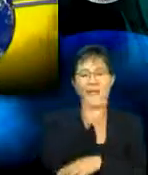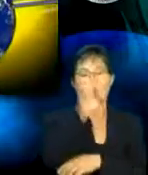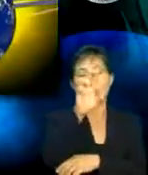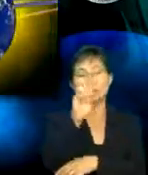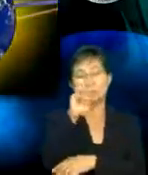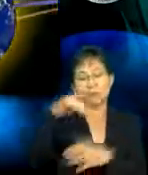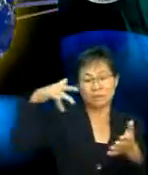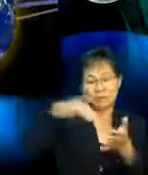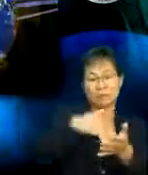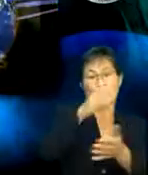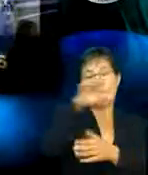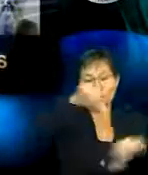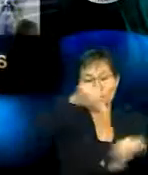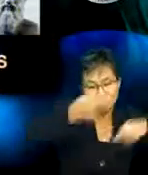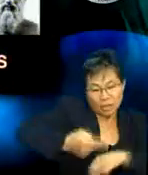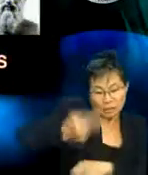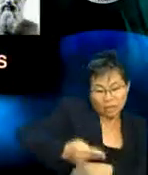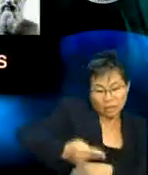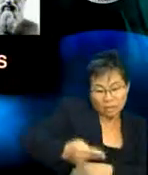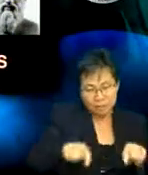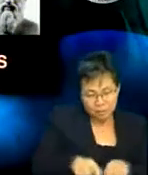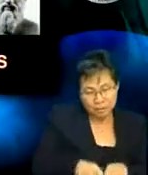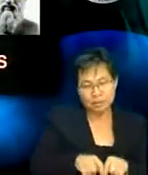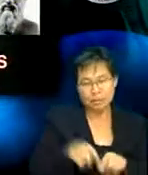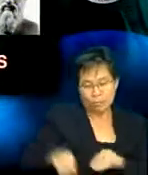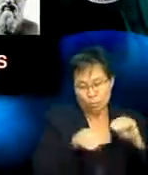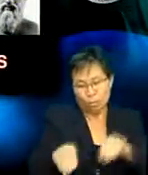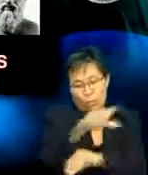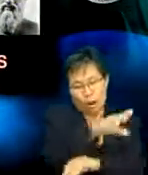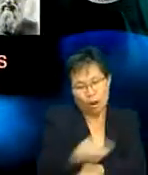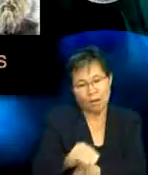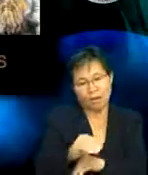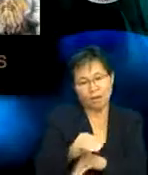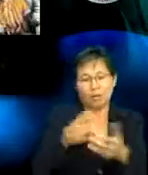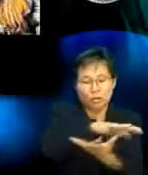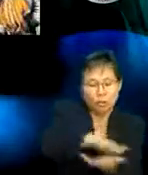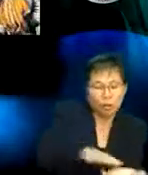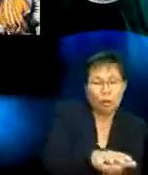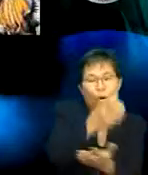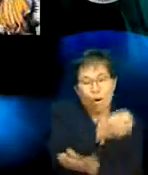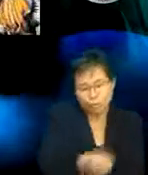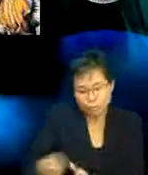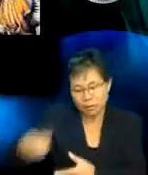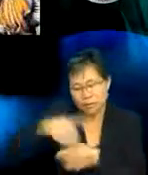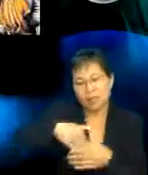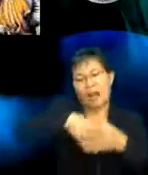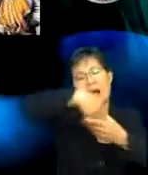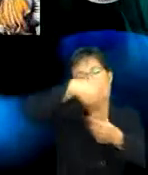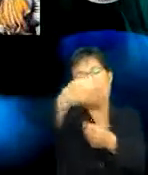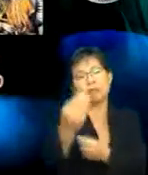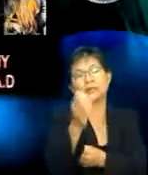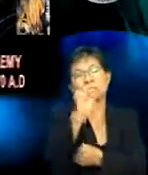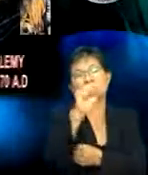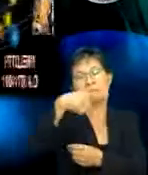Astronomy is the study of the history, position, movement, and composition of objects in outer